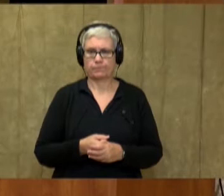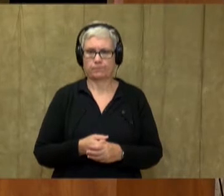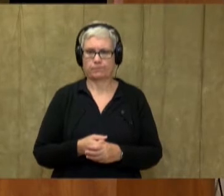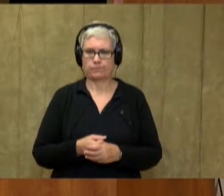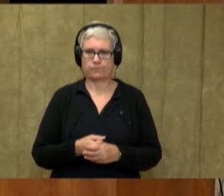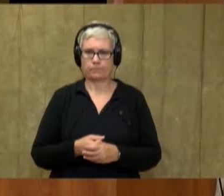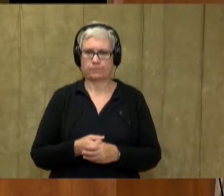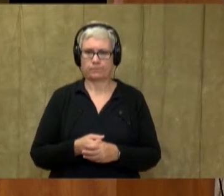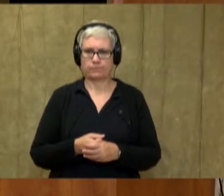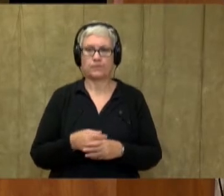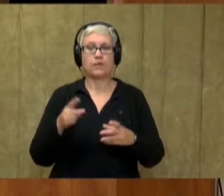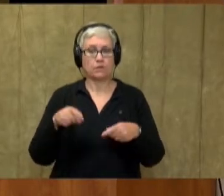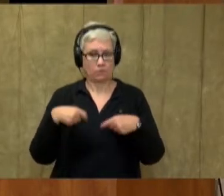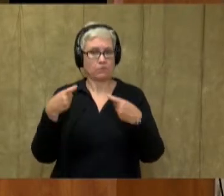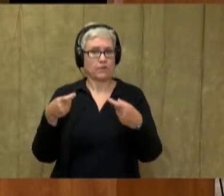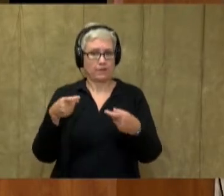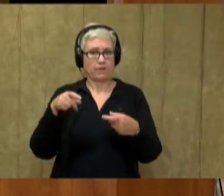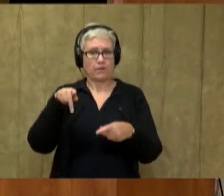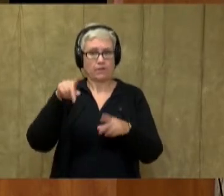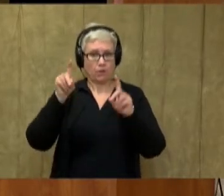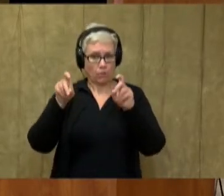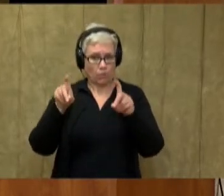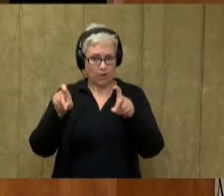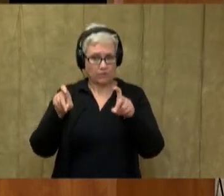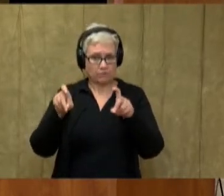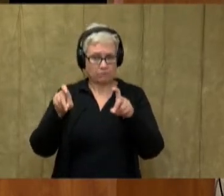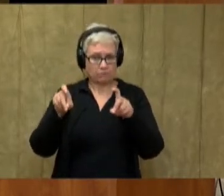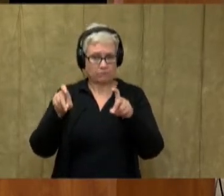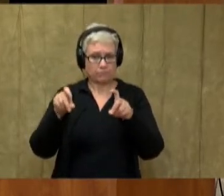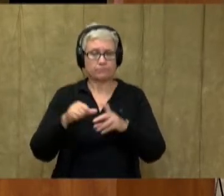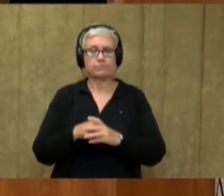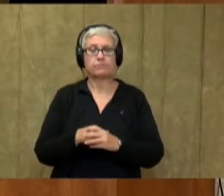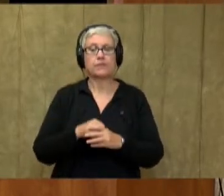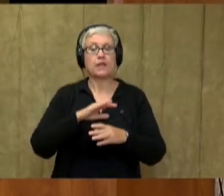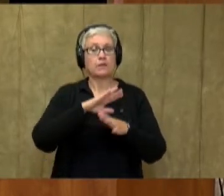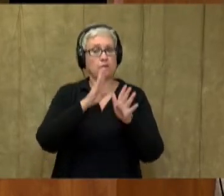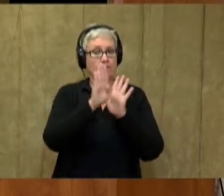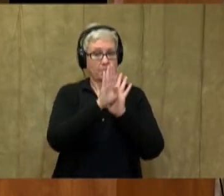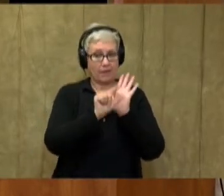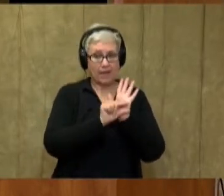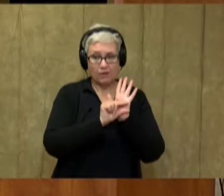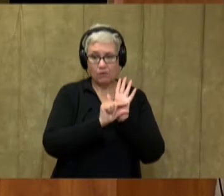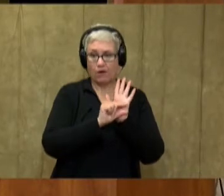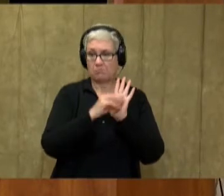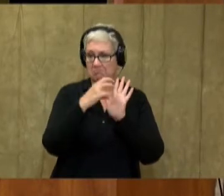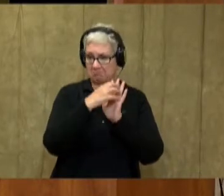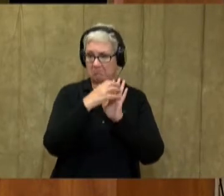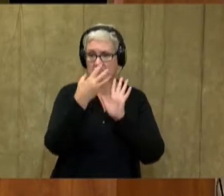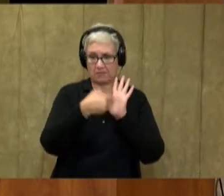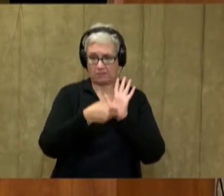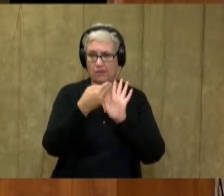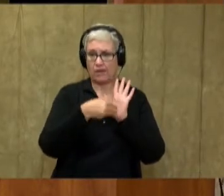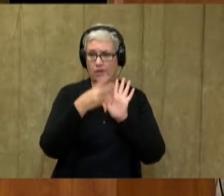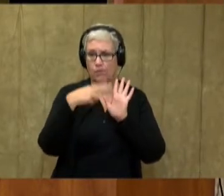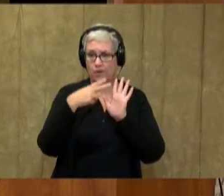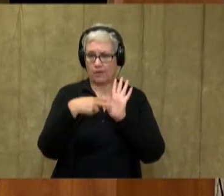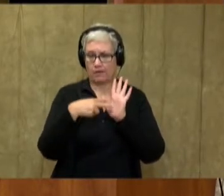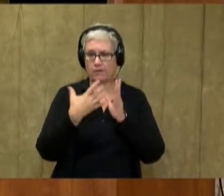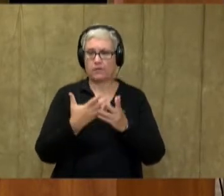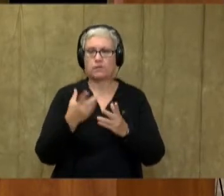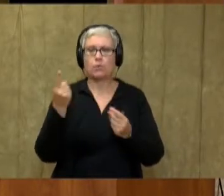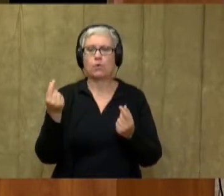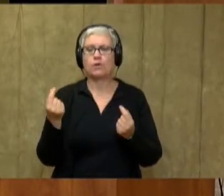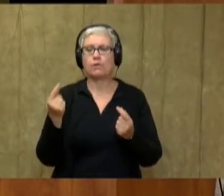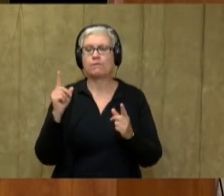out. You have been given your prompt. You have been giving all of the background information with the piece of text that they have given you. So what do you